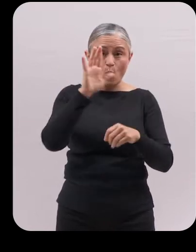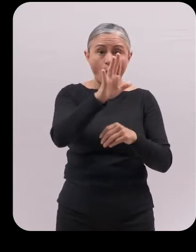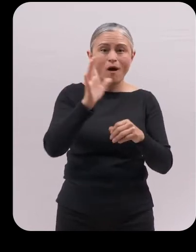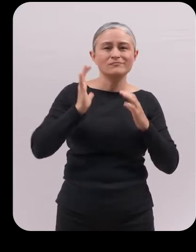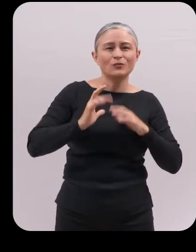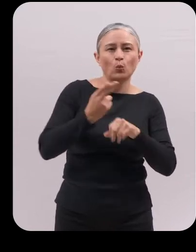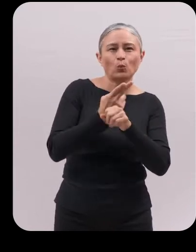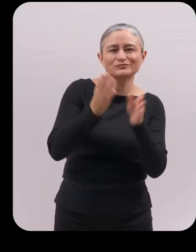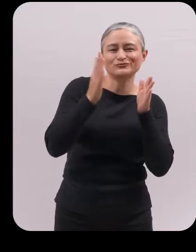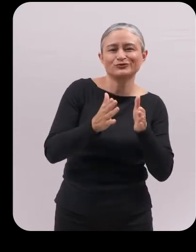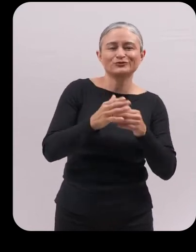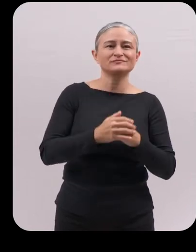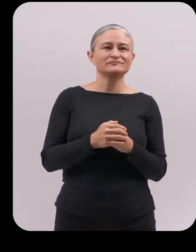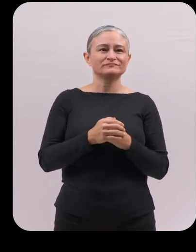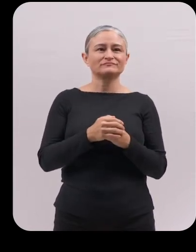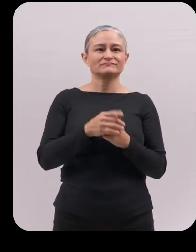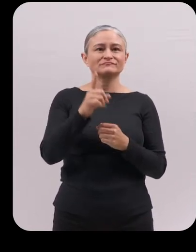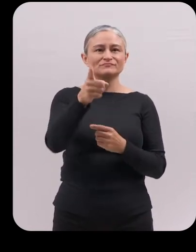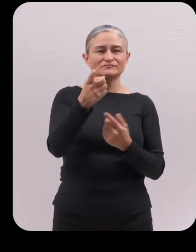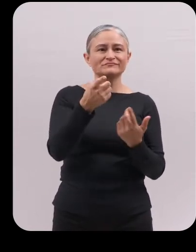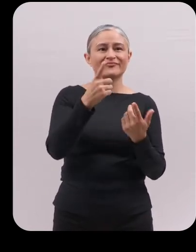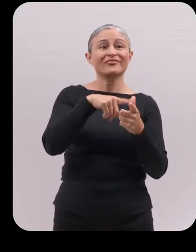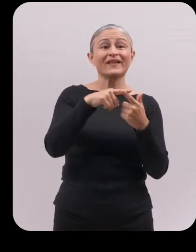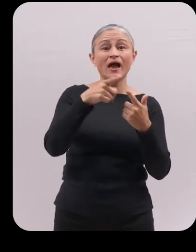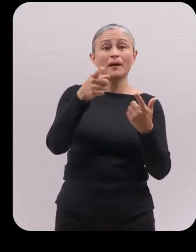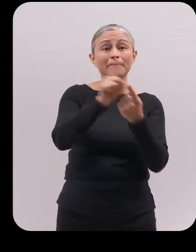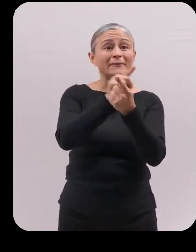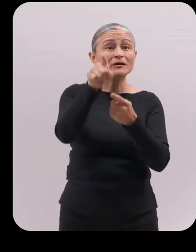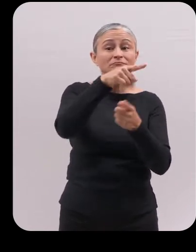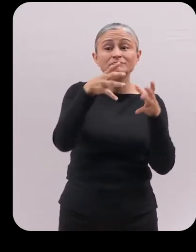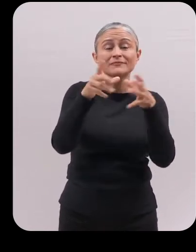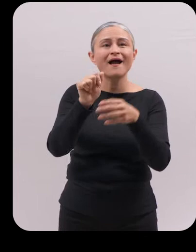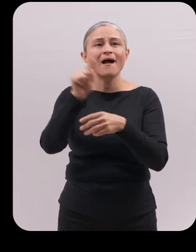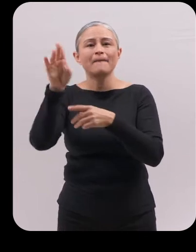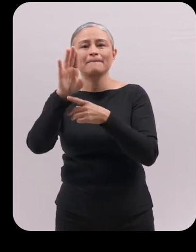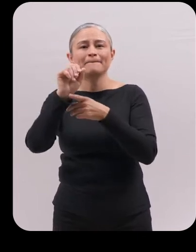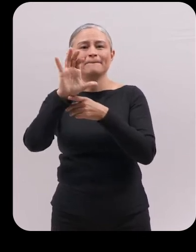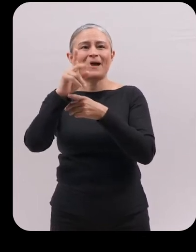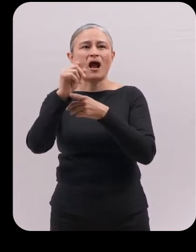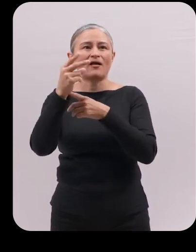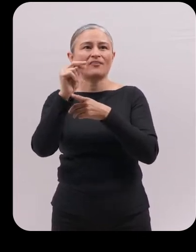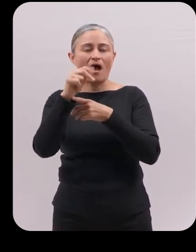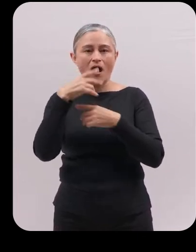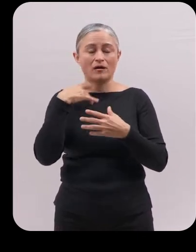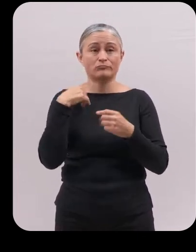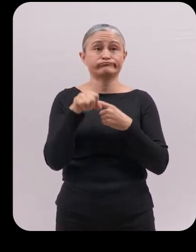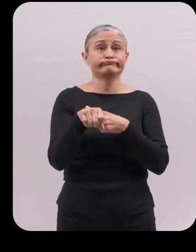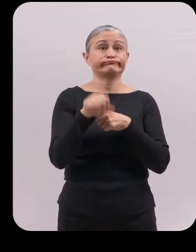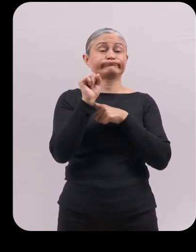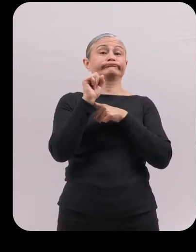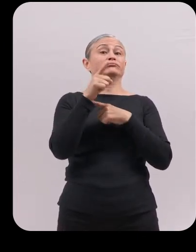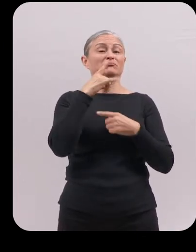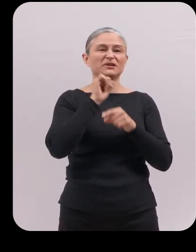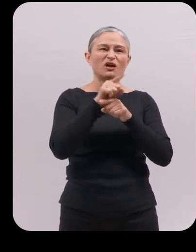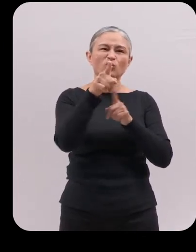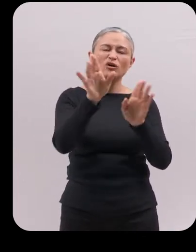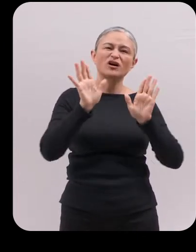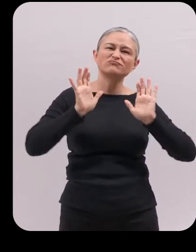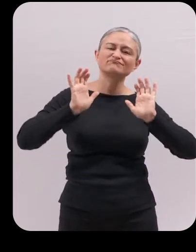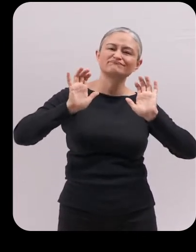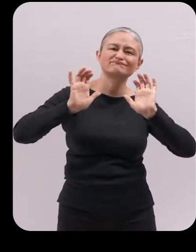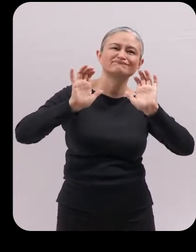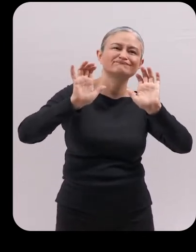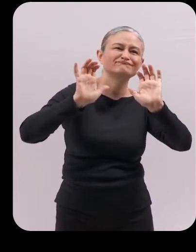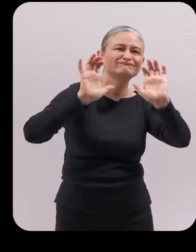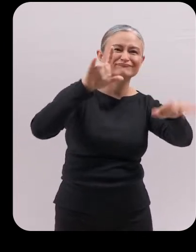for your users. Now, meeting many of you at hackathons and meetups, I am blown away by how you're pushing the boundaries with our new AI